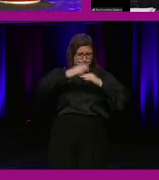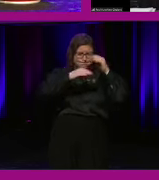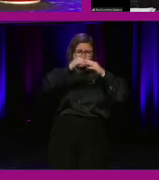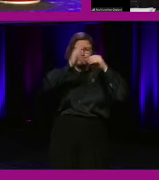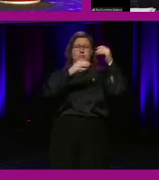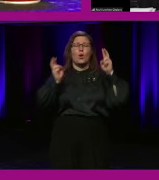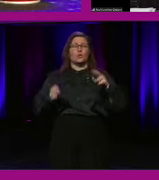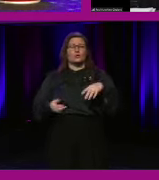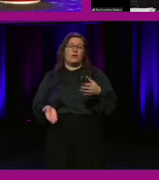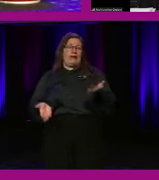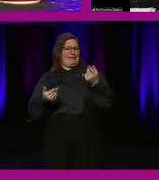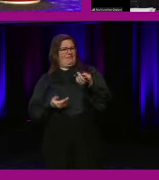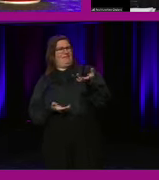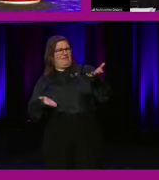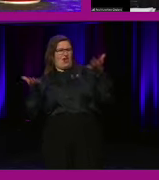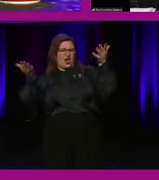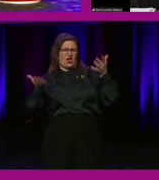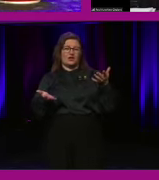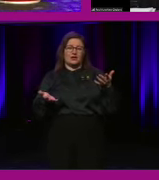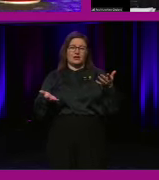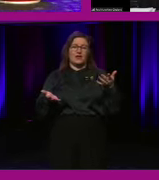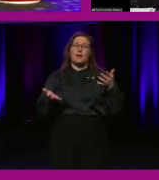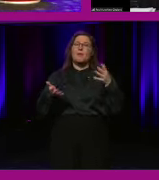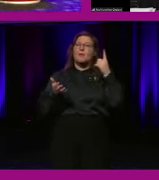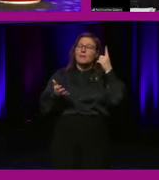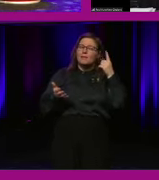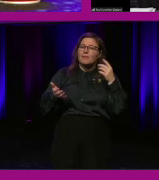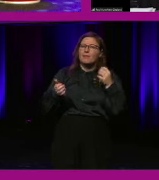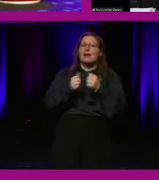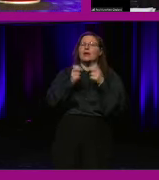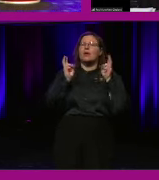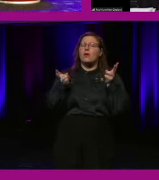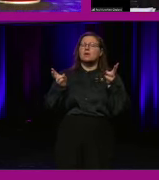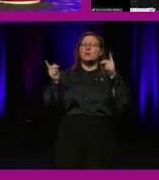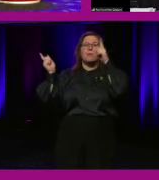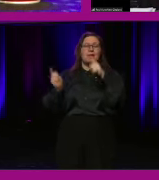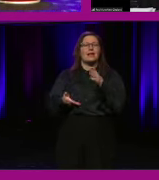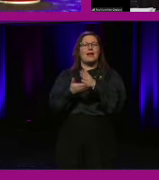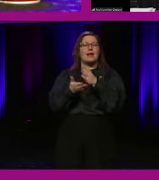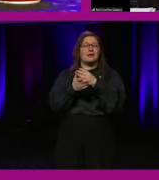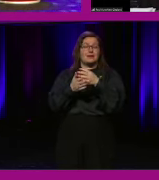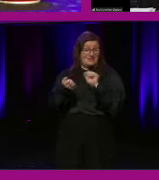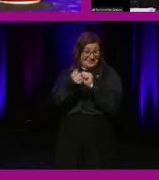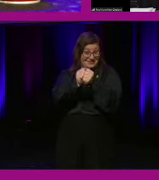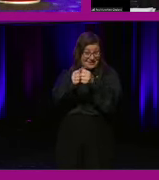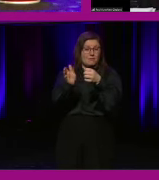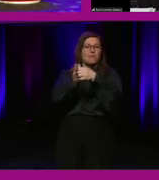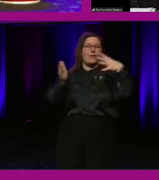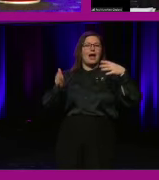contested, but it also makes human rights